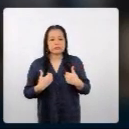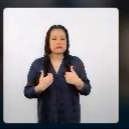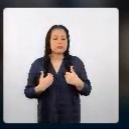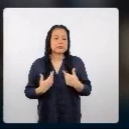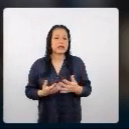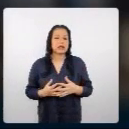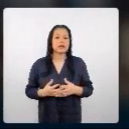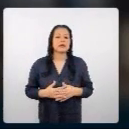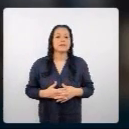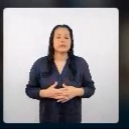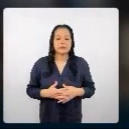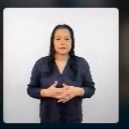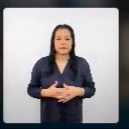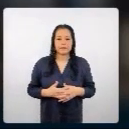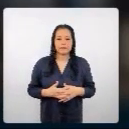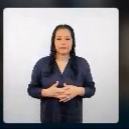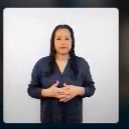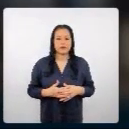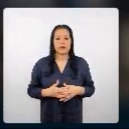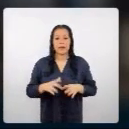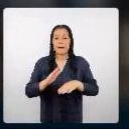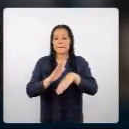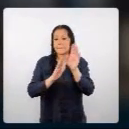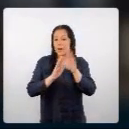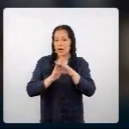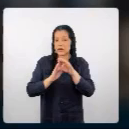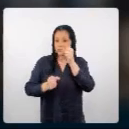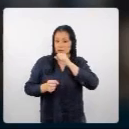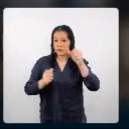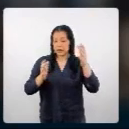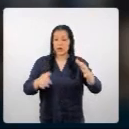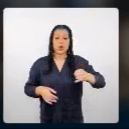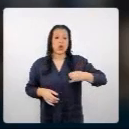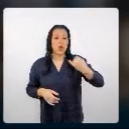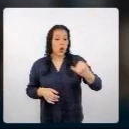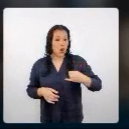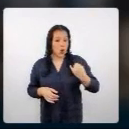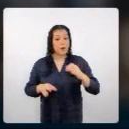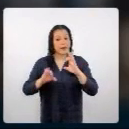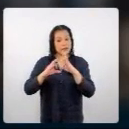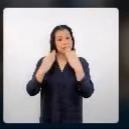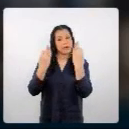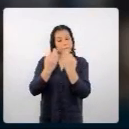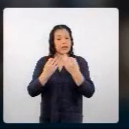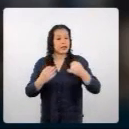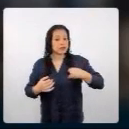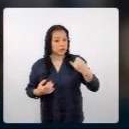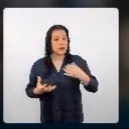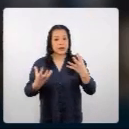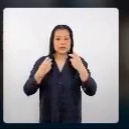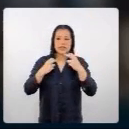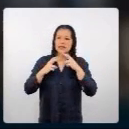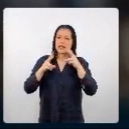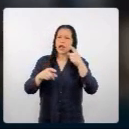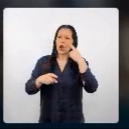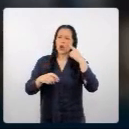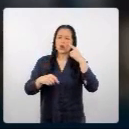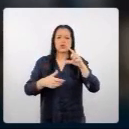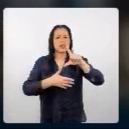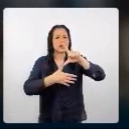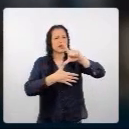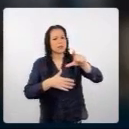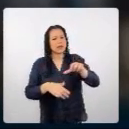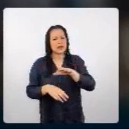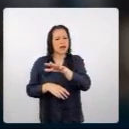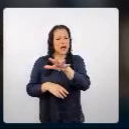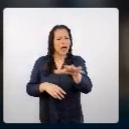young travelers mostly, or young families who would like to explore that area.